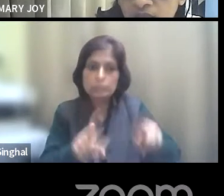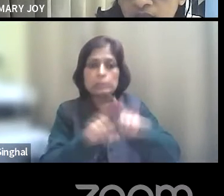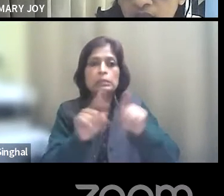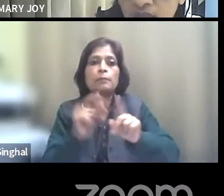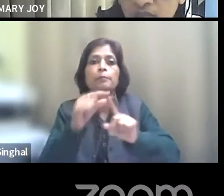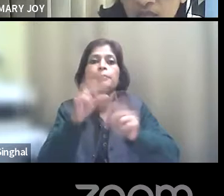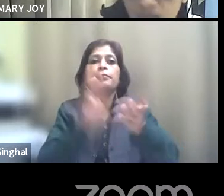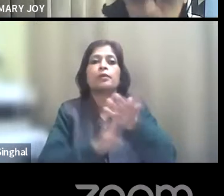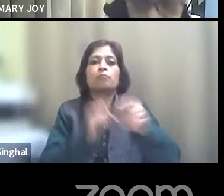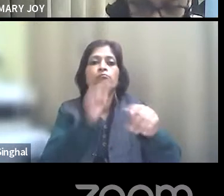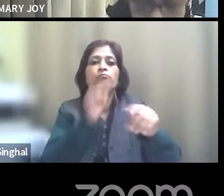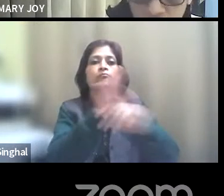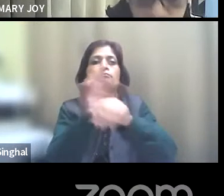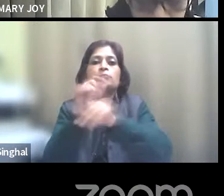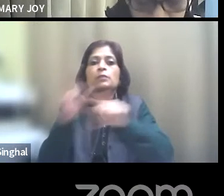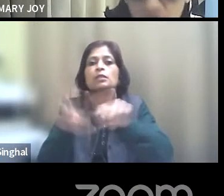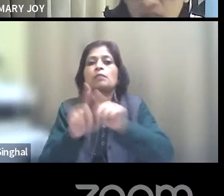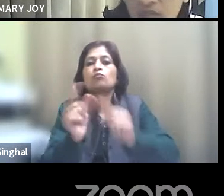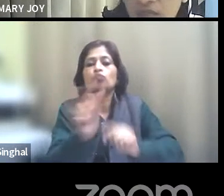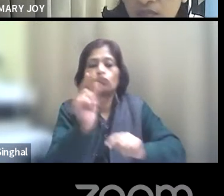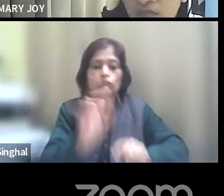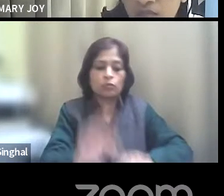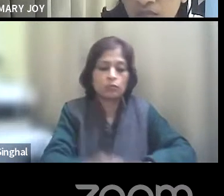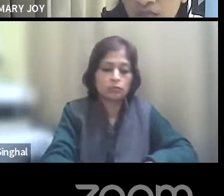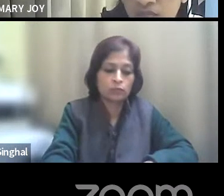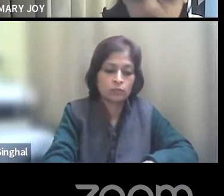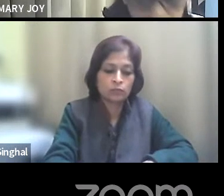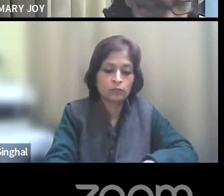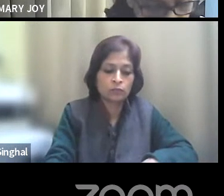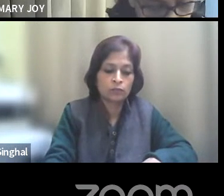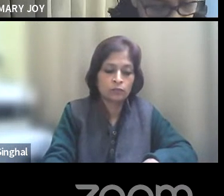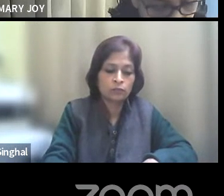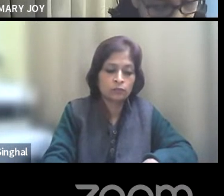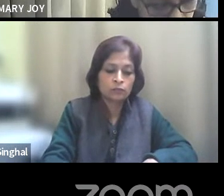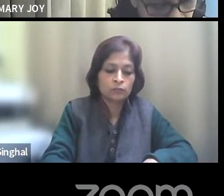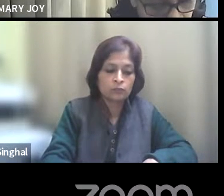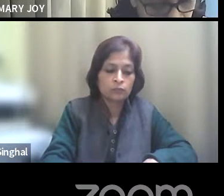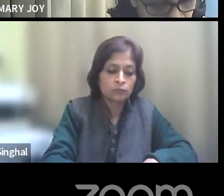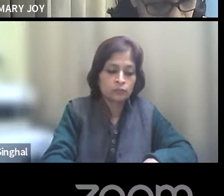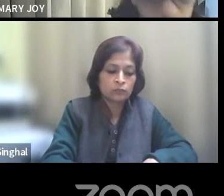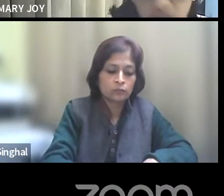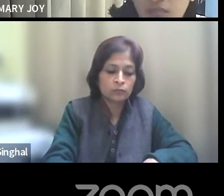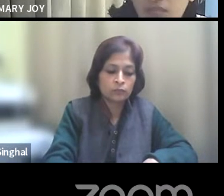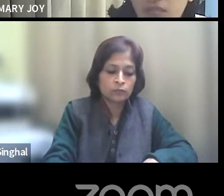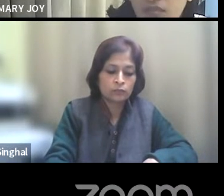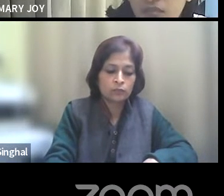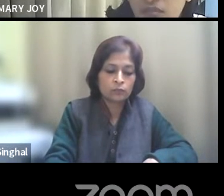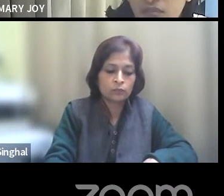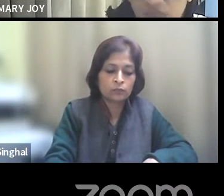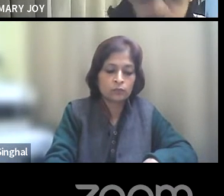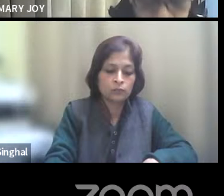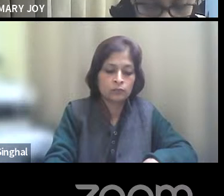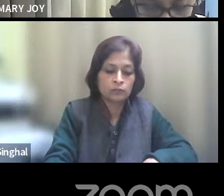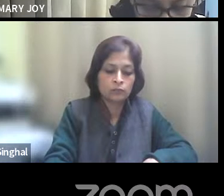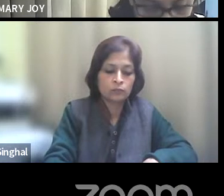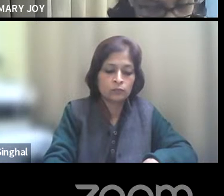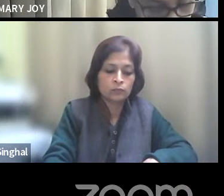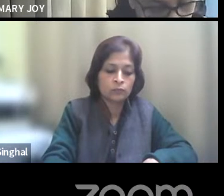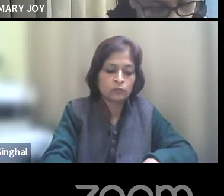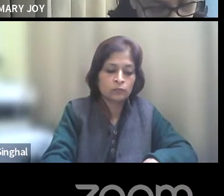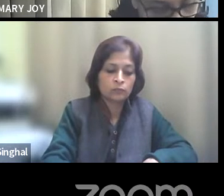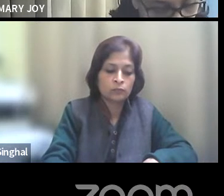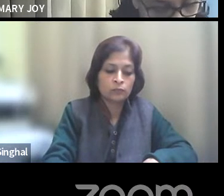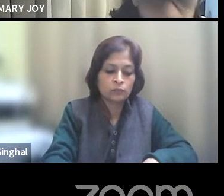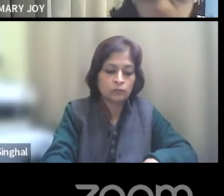of what kind of message it sends. Yes. And she buys the